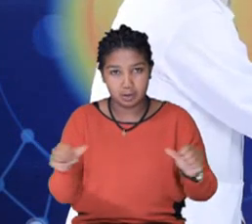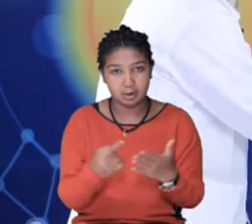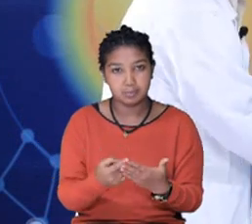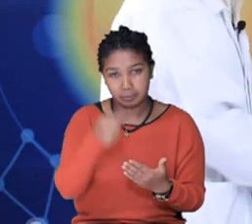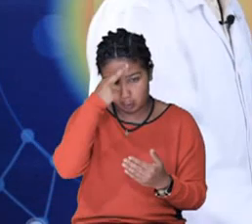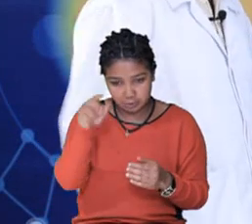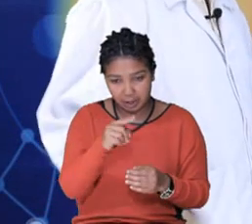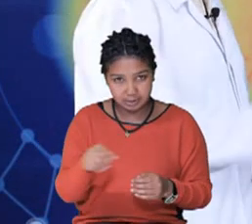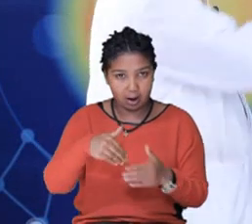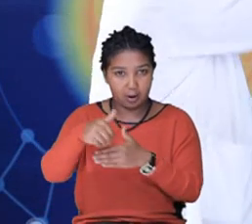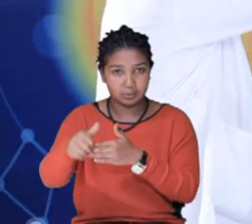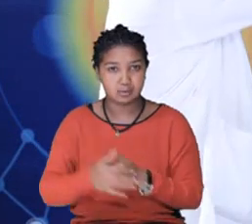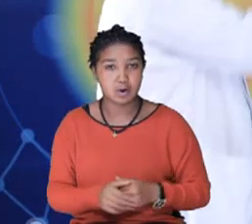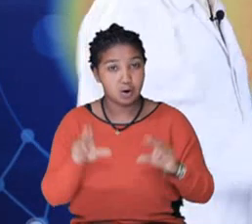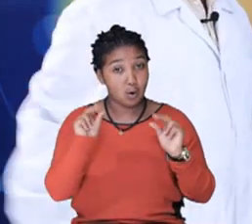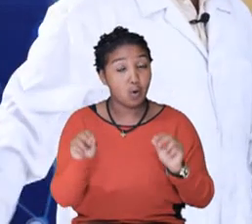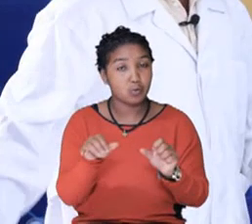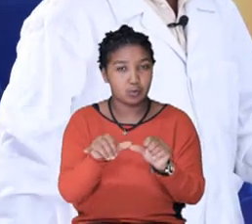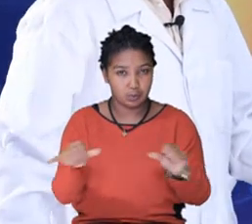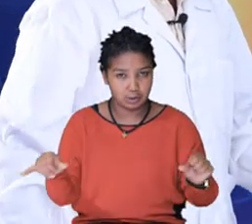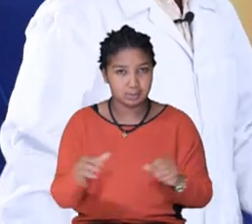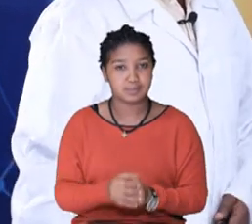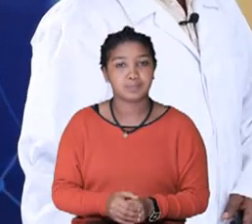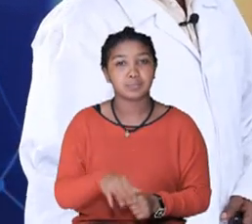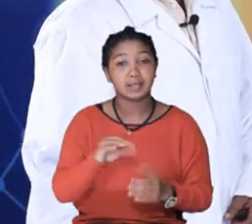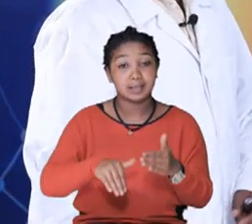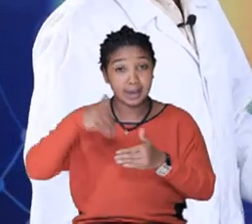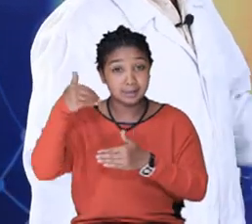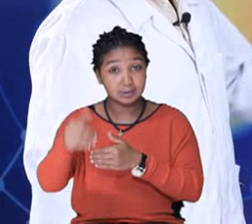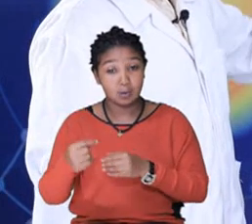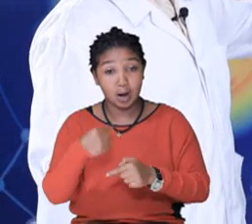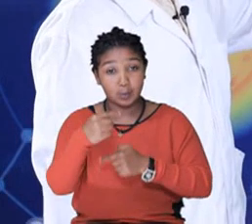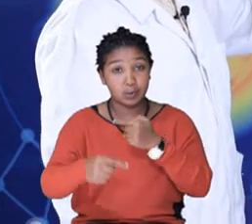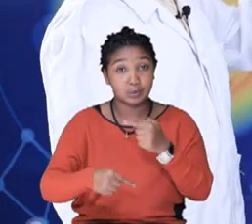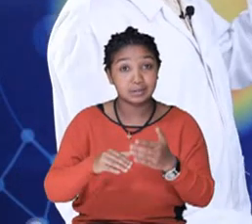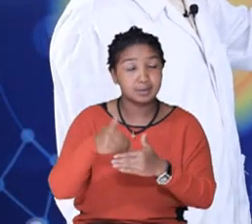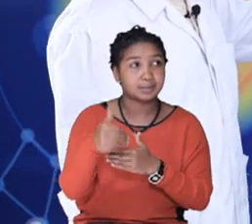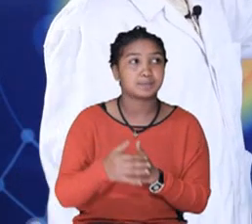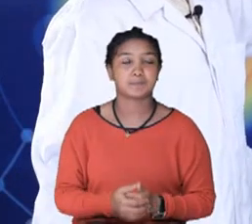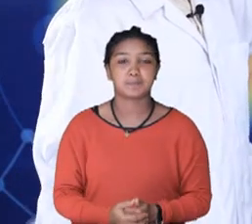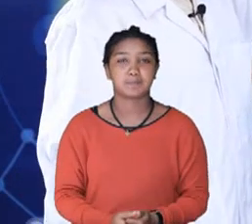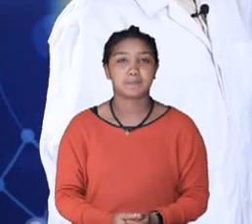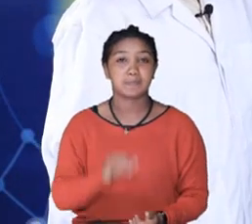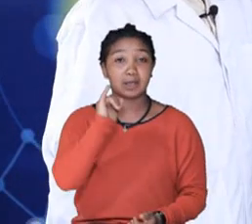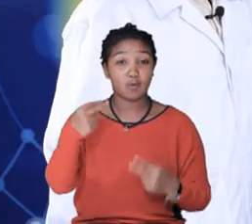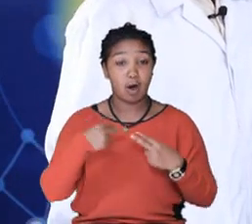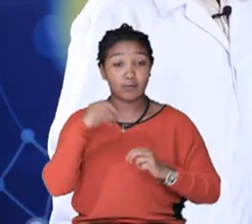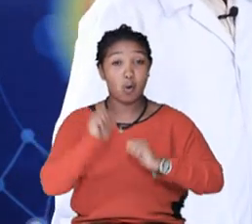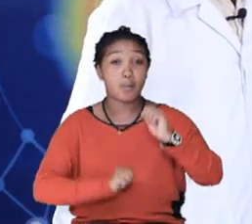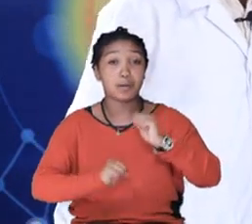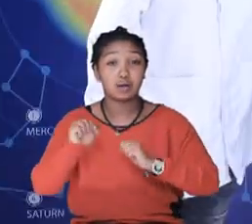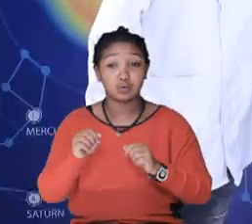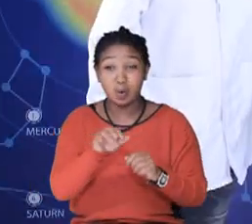The relative density has no unit. And next, we are going to then, if we are